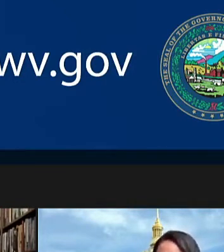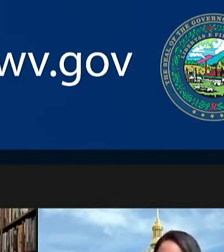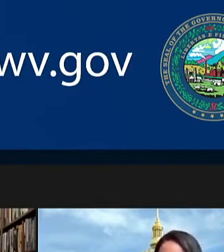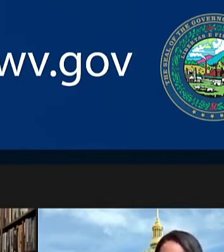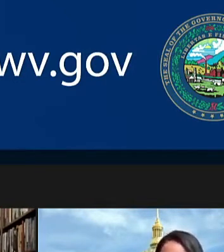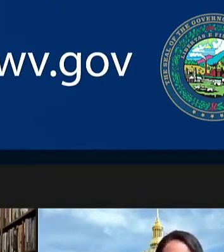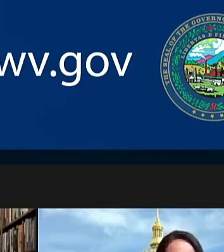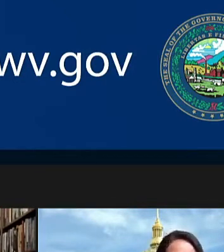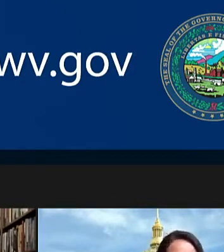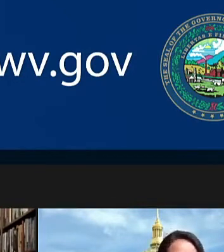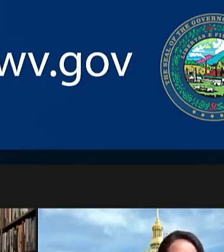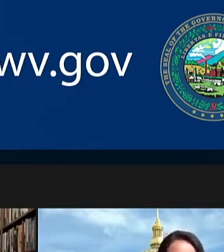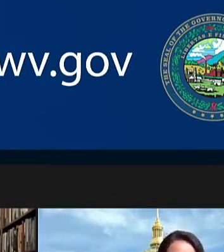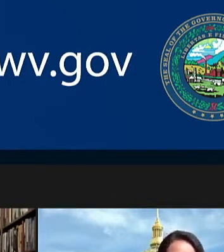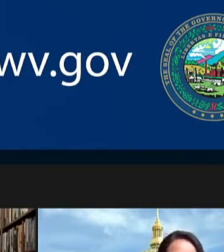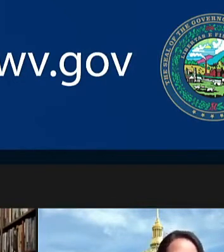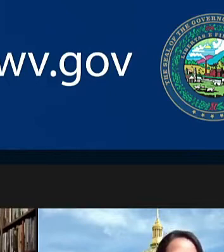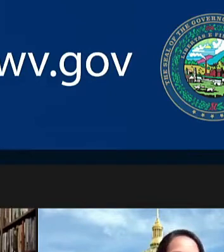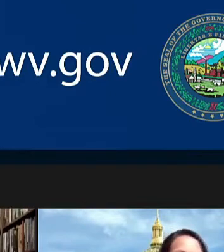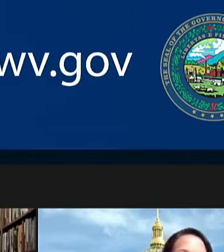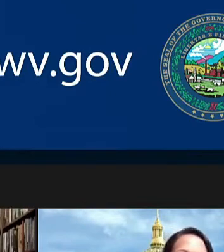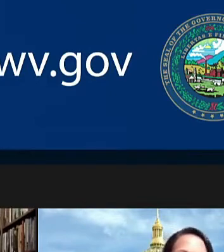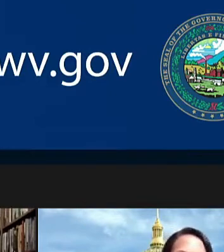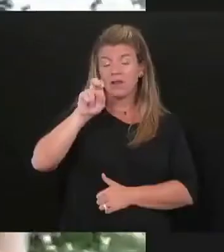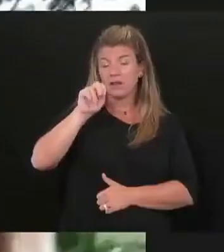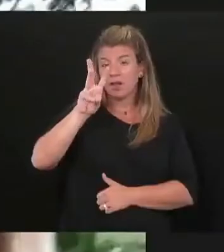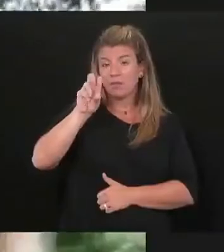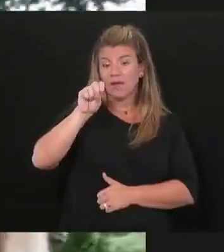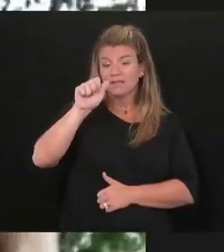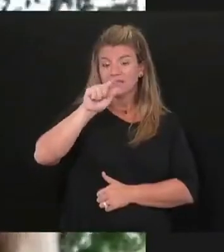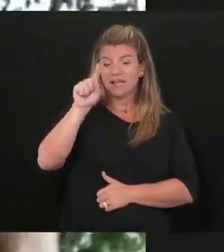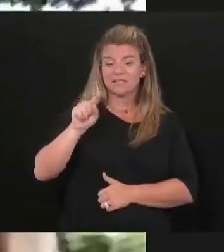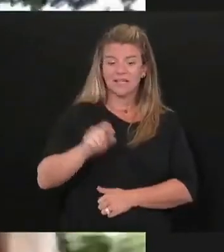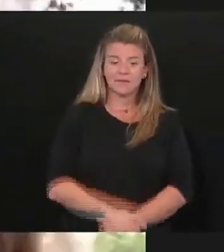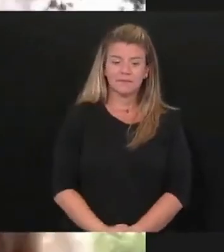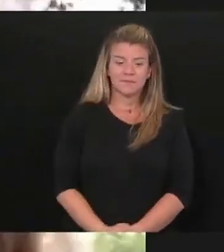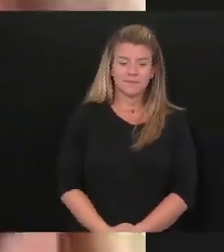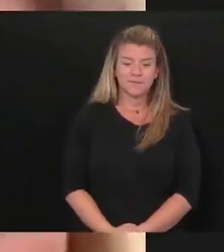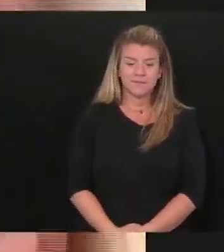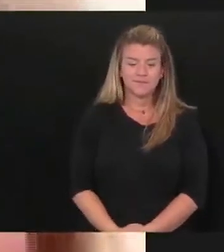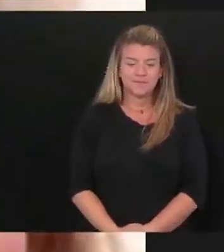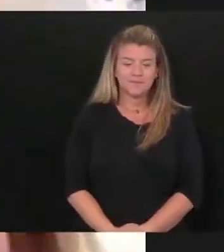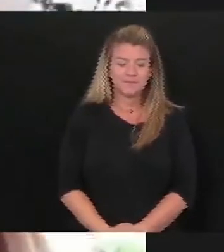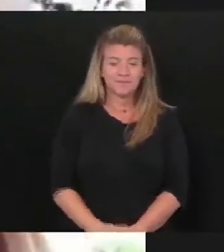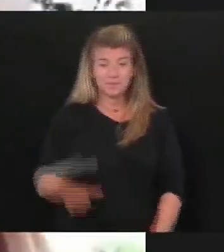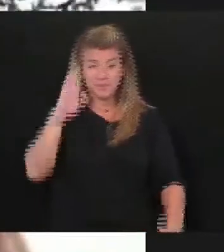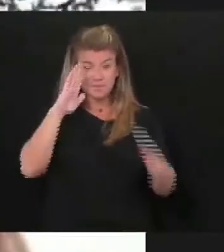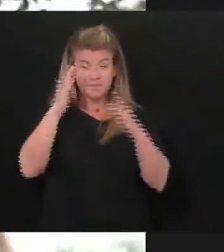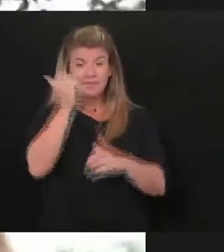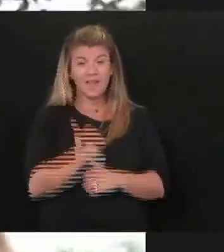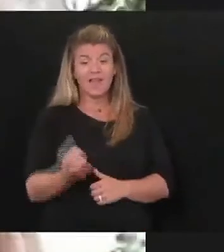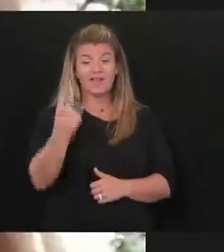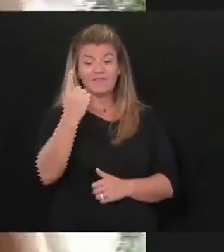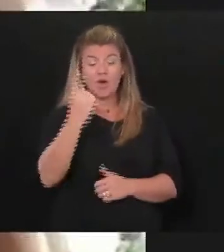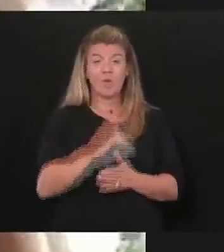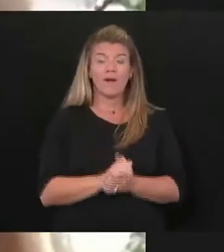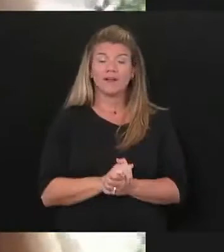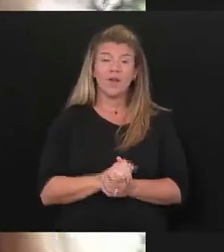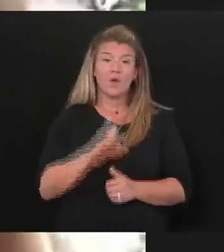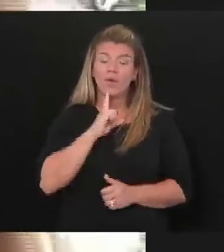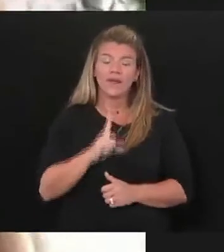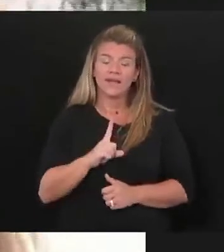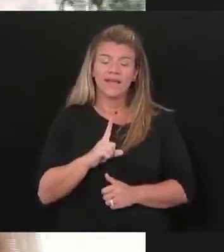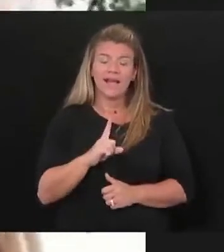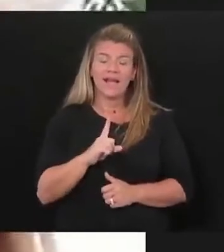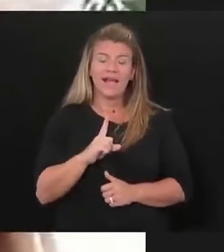is from Amanda Barron with WSAZ. Hi, everybody. Amanda Barron from WSAZ. It's going to be enough of a struggle just